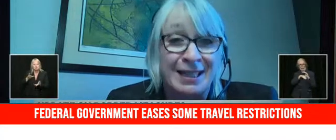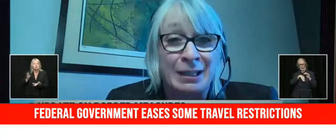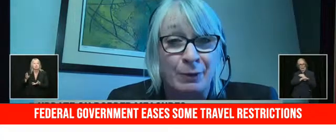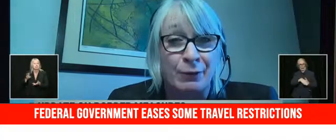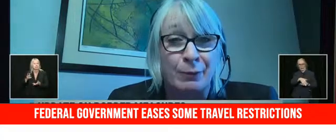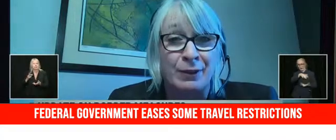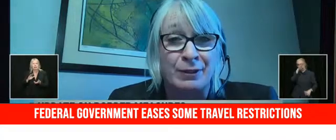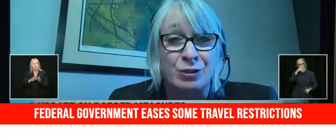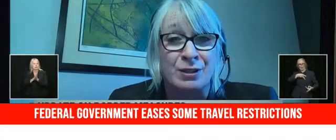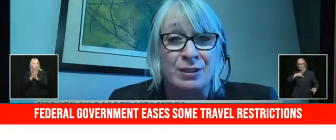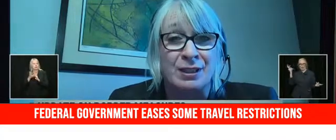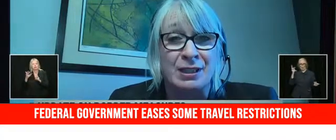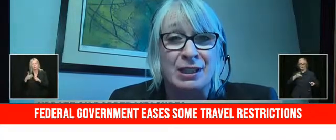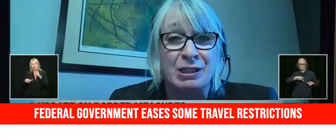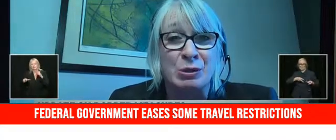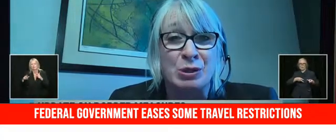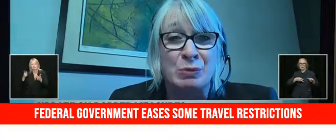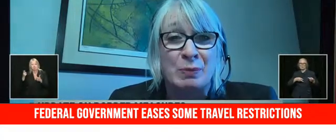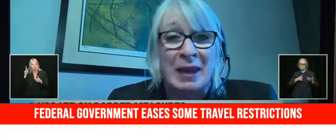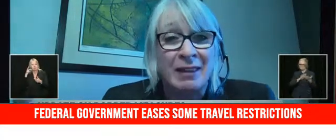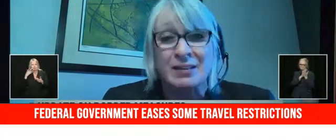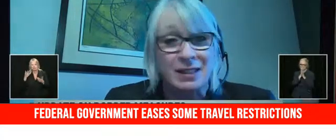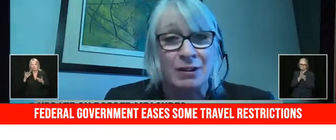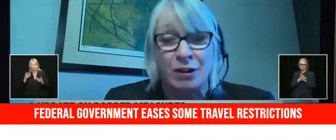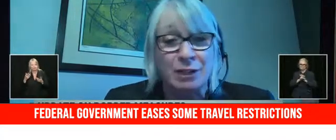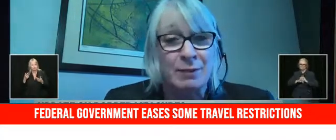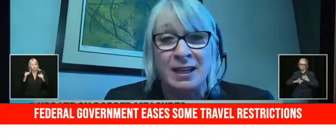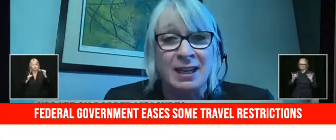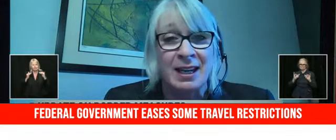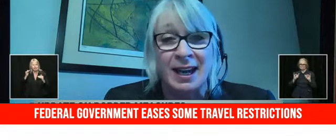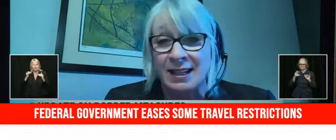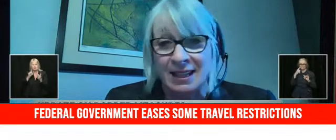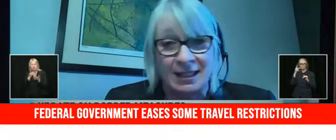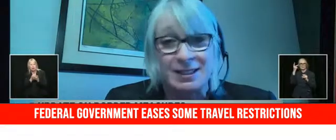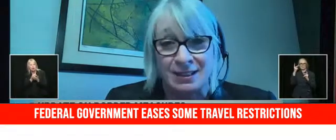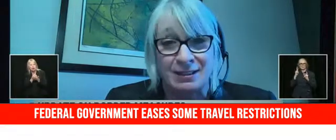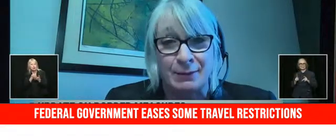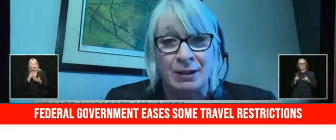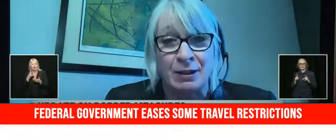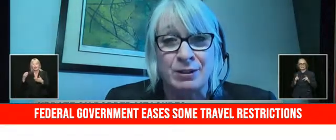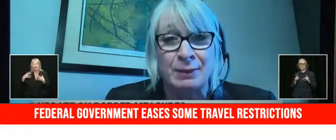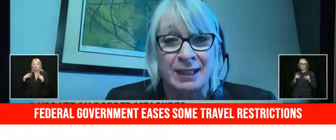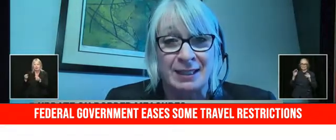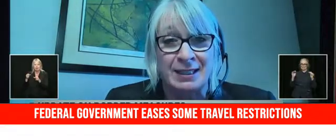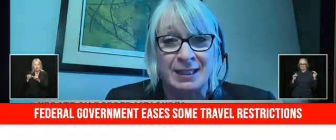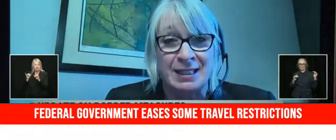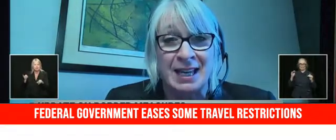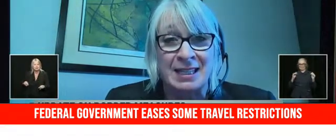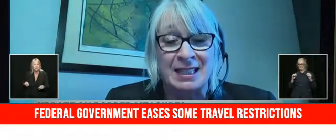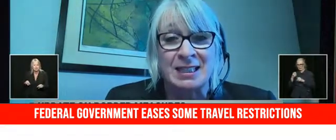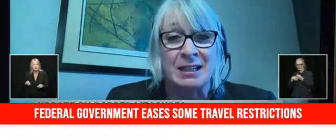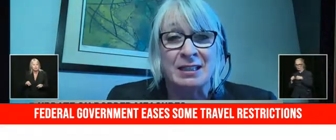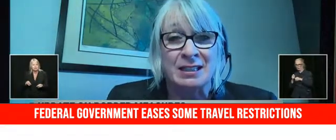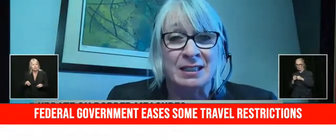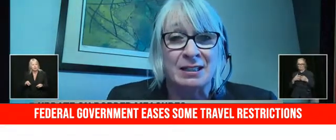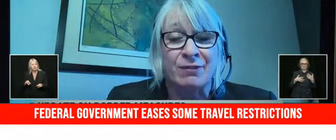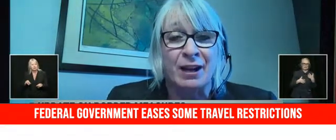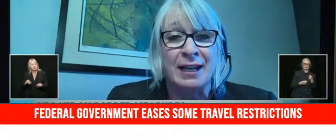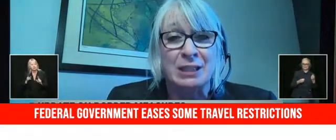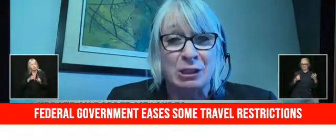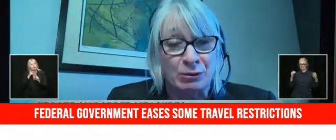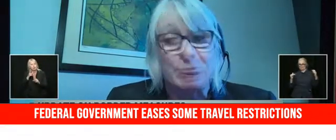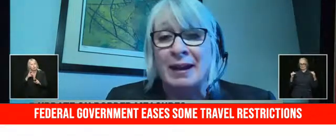very untenable for politicians to continue to balance the economy and the health system. And ultimately, at the end of the day, this is